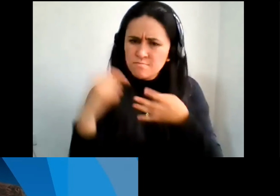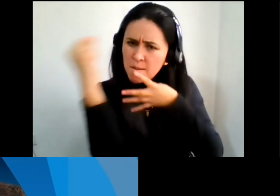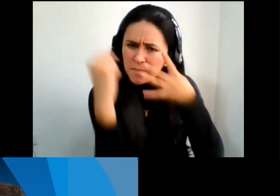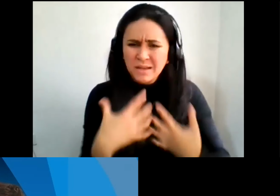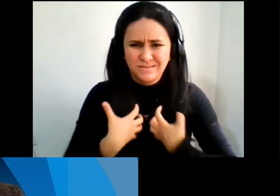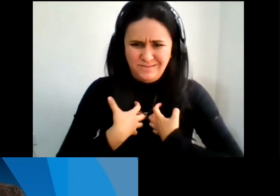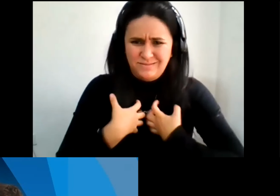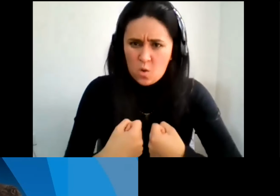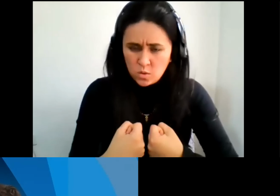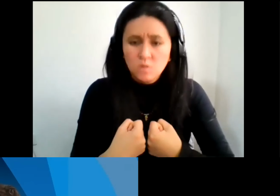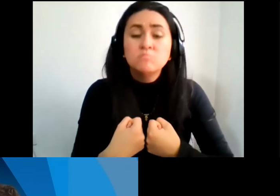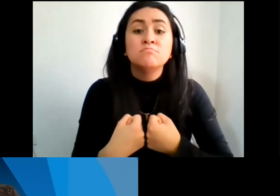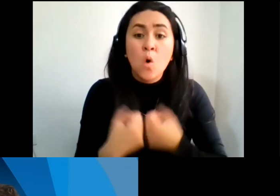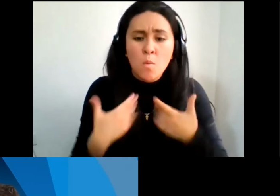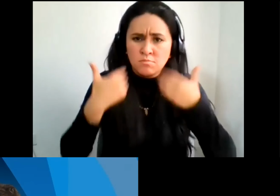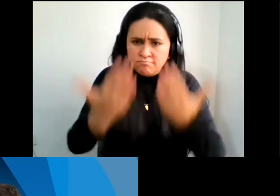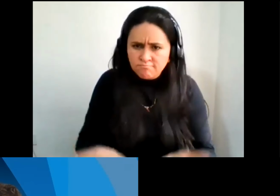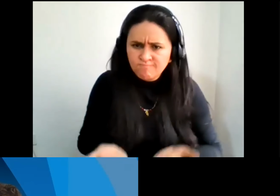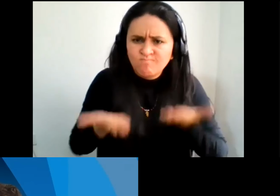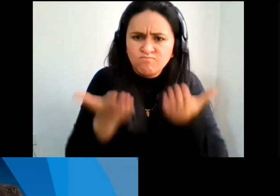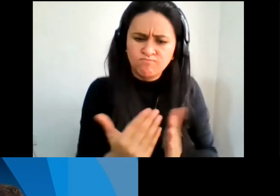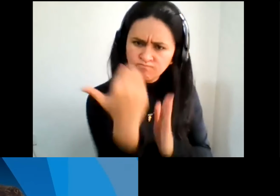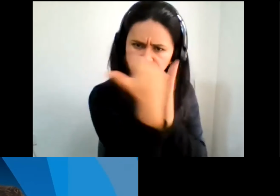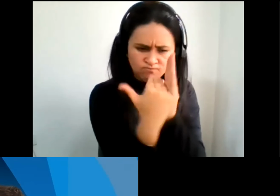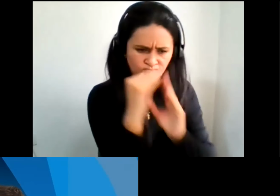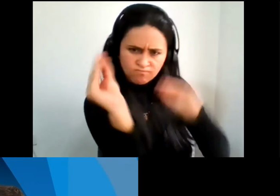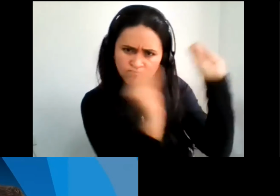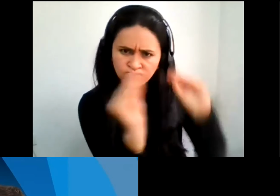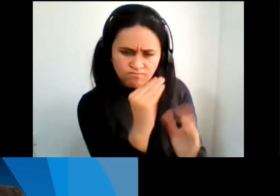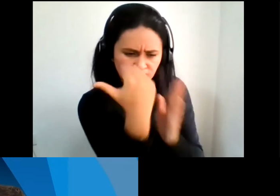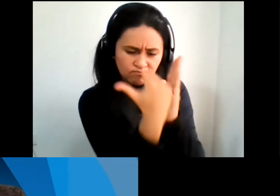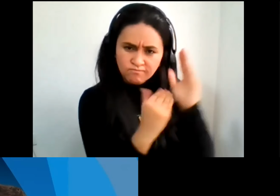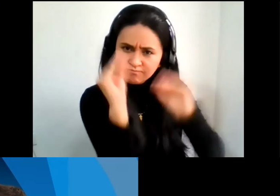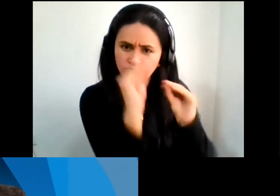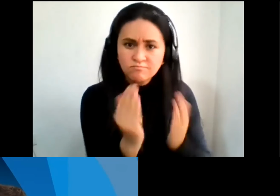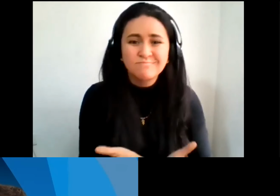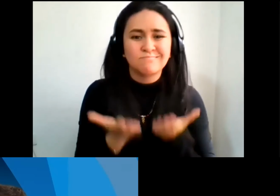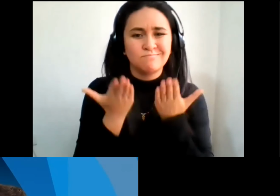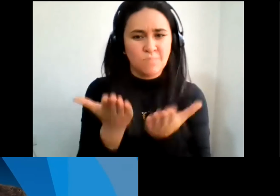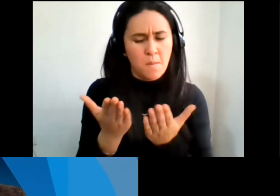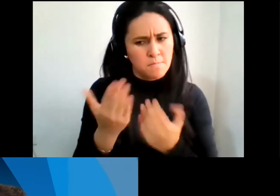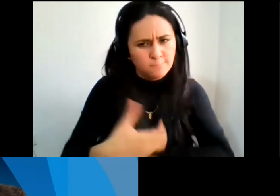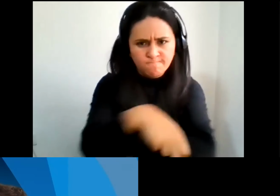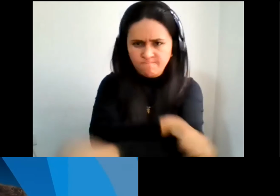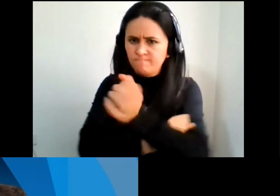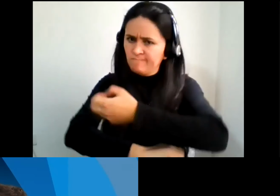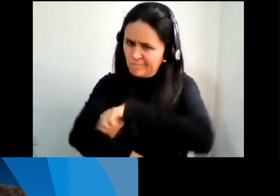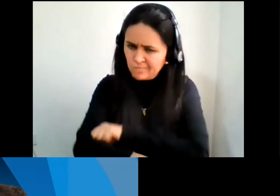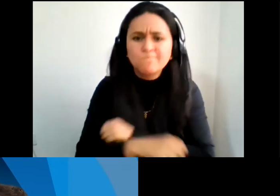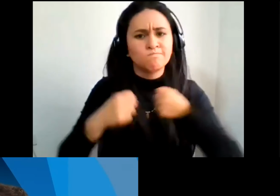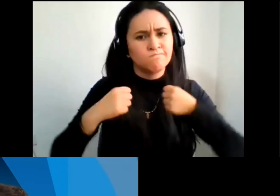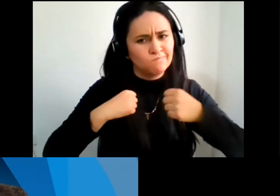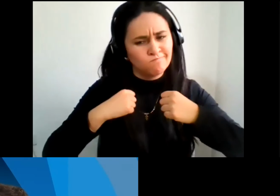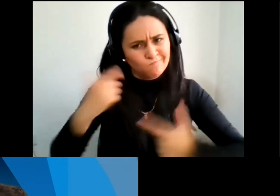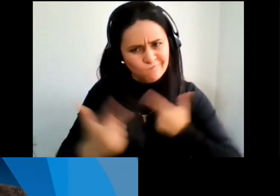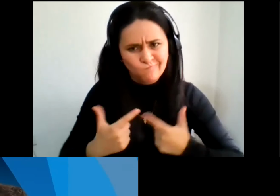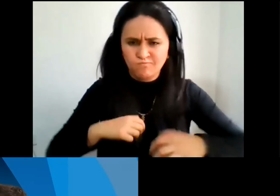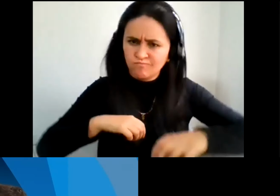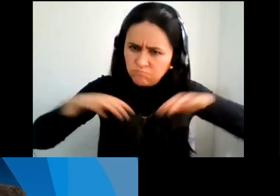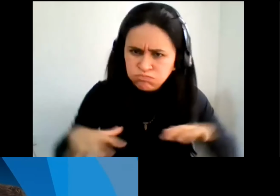agenda as one that seeks to strengthen systems and improve the resilience in